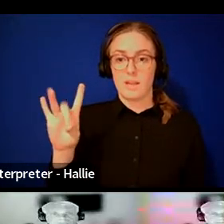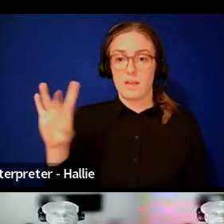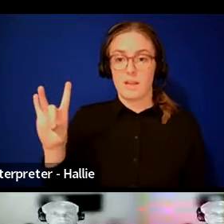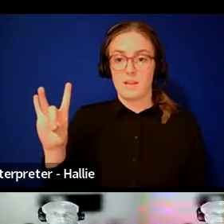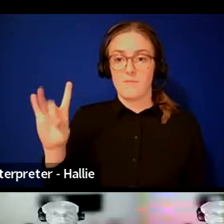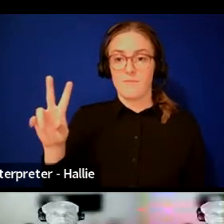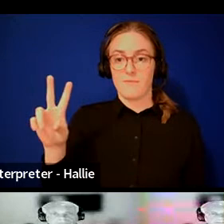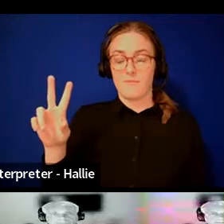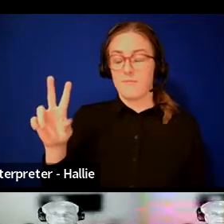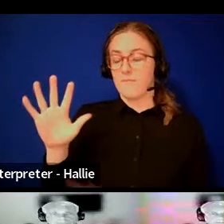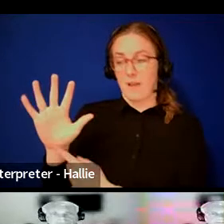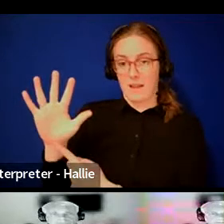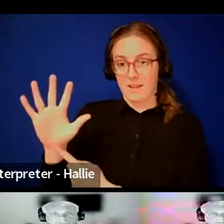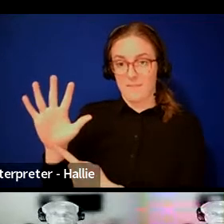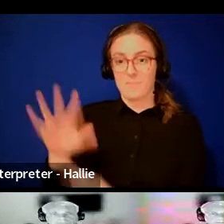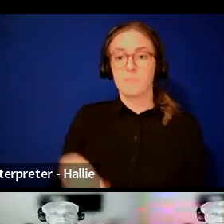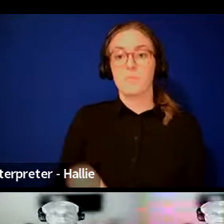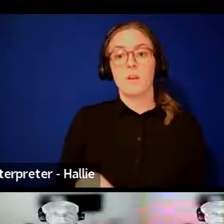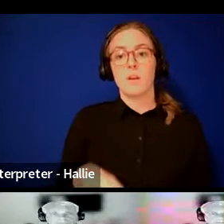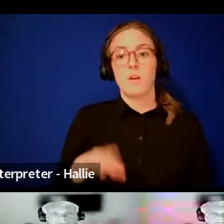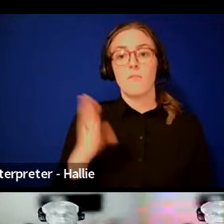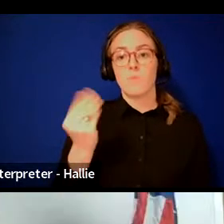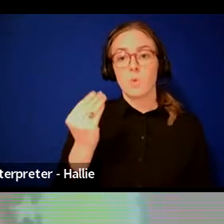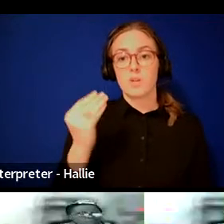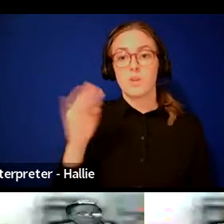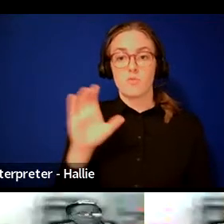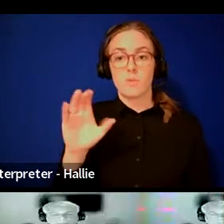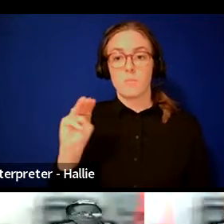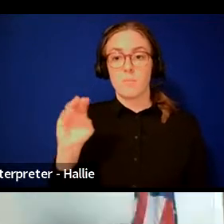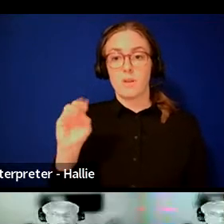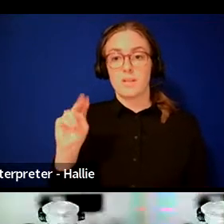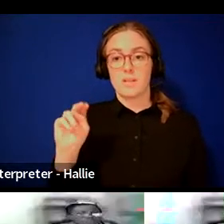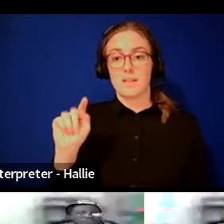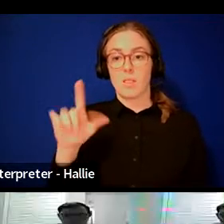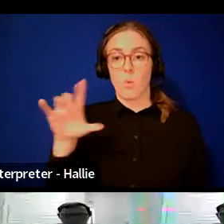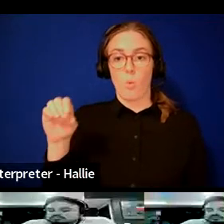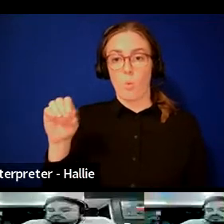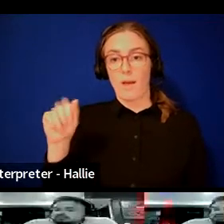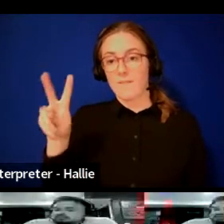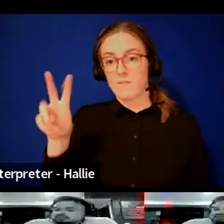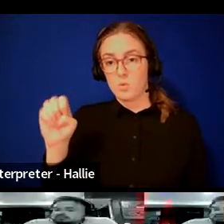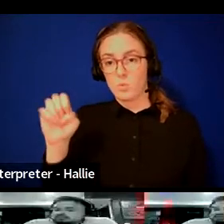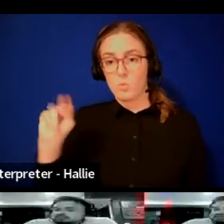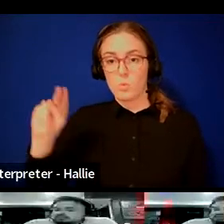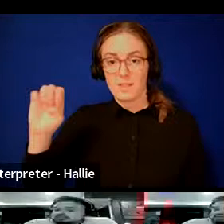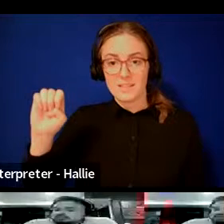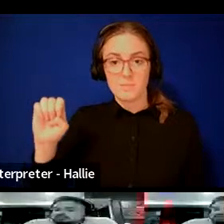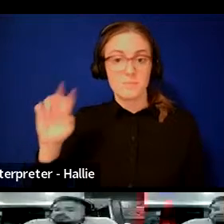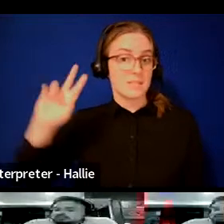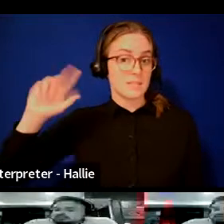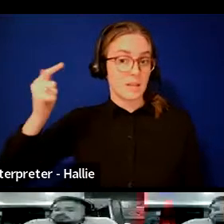2885 1400 Montello Avenue Northeast. Can I get a second in support?